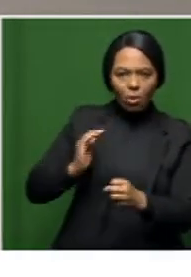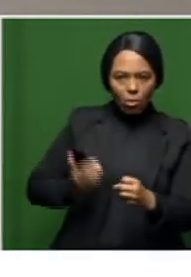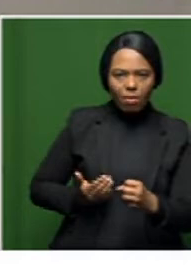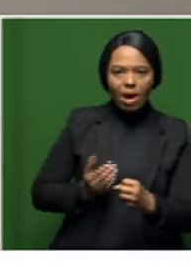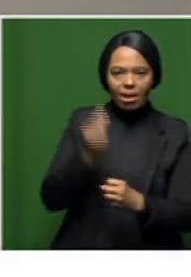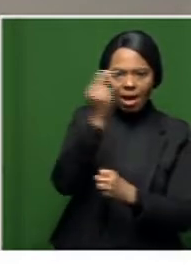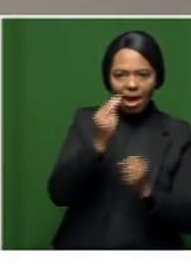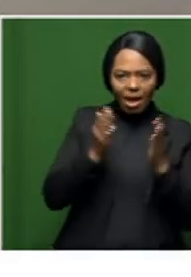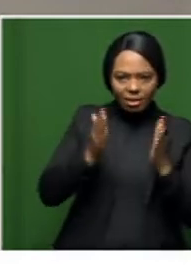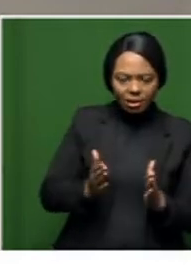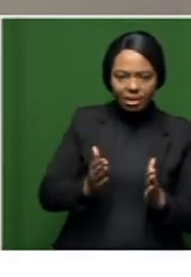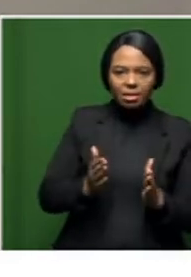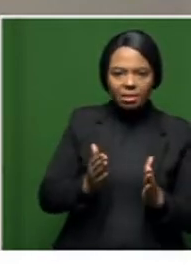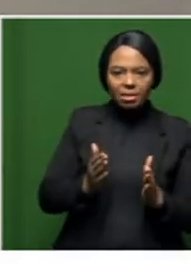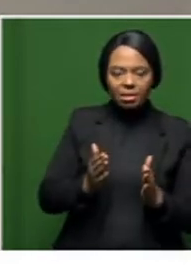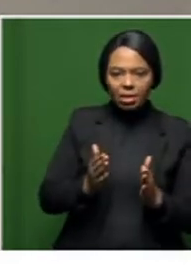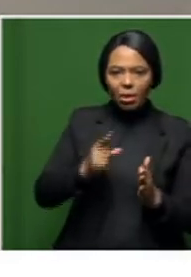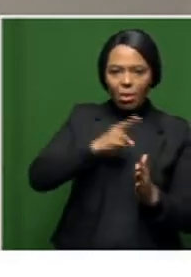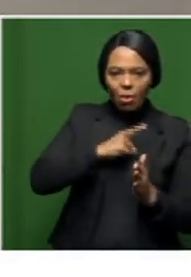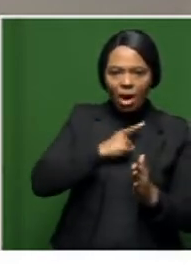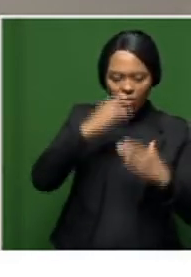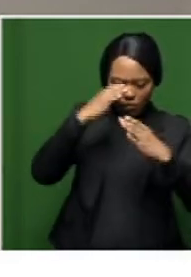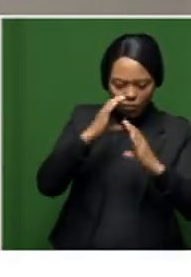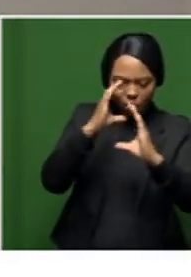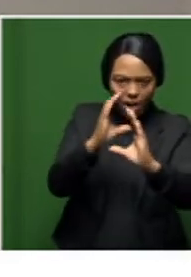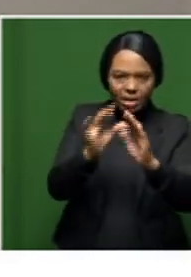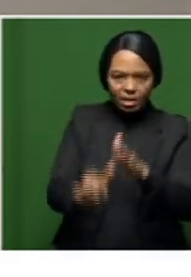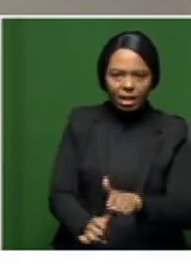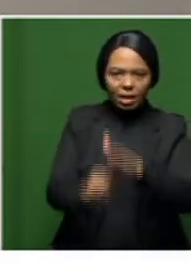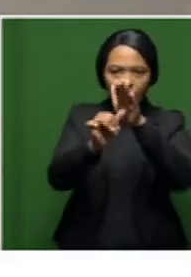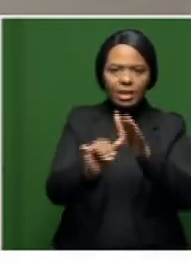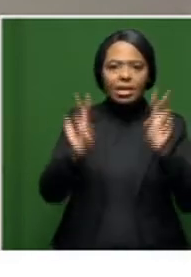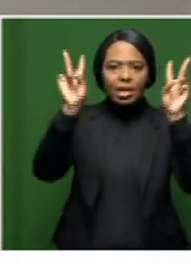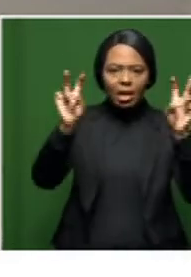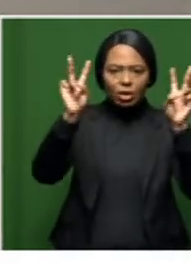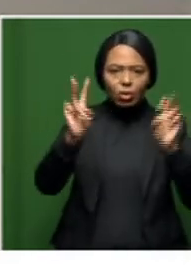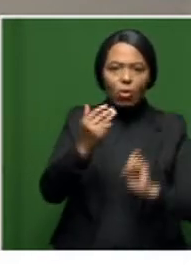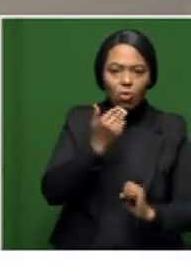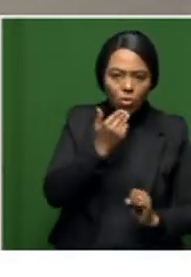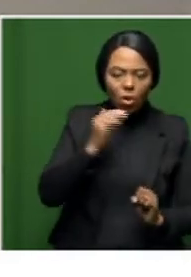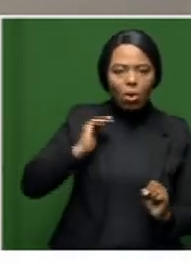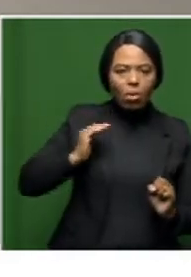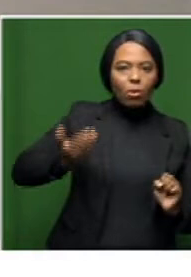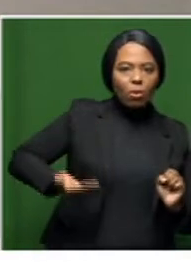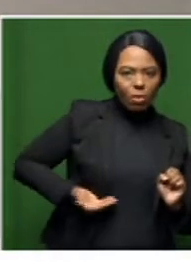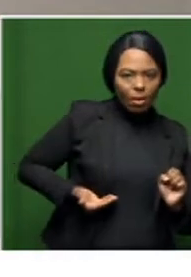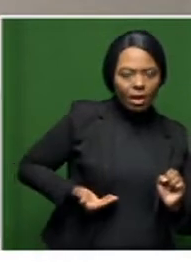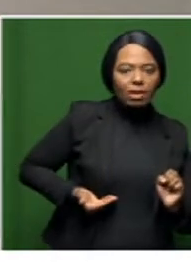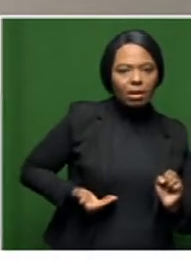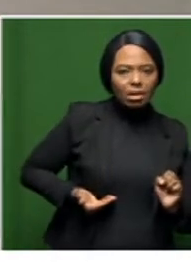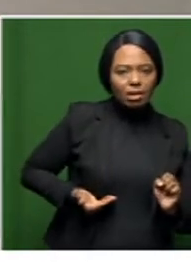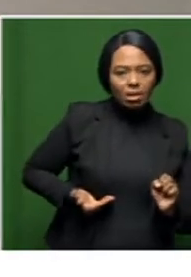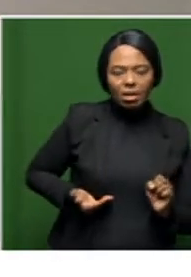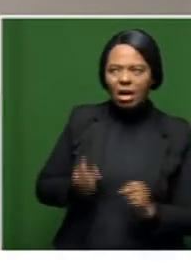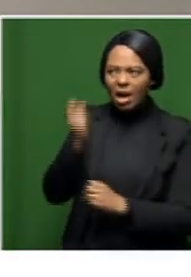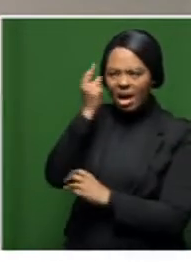for the lecture series. So it's really to focus on a very important issue in our society, which is women. And I understand you had the first